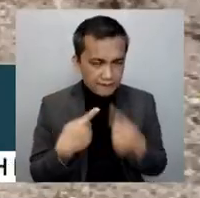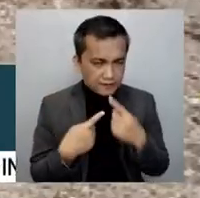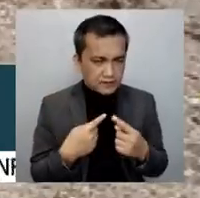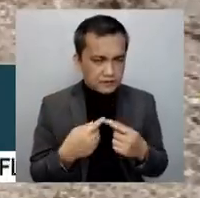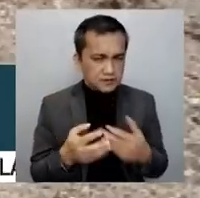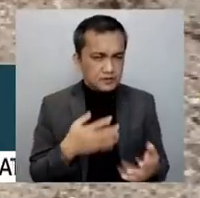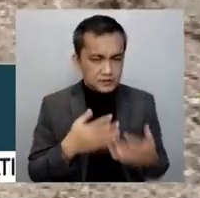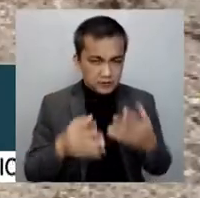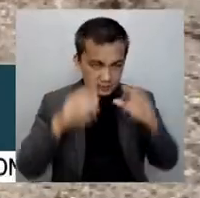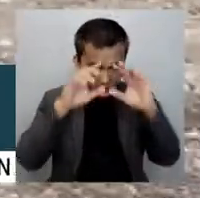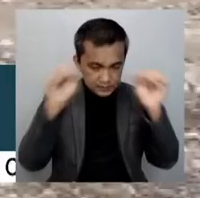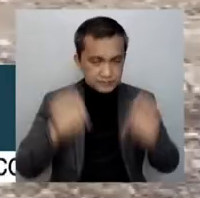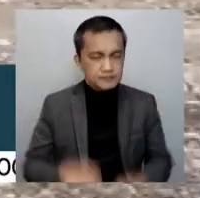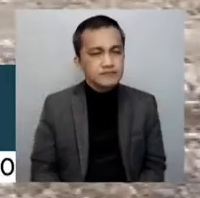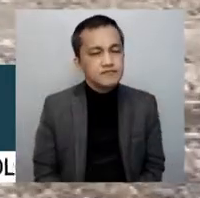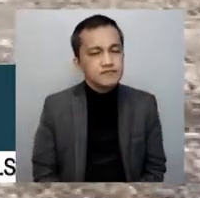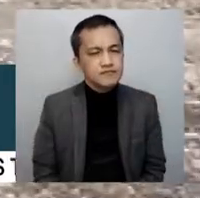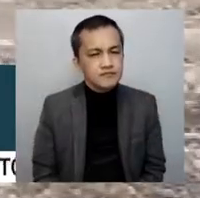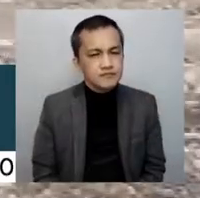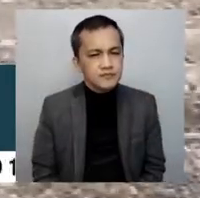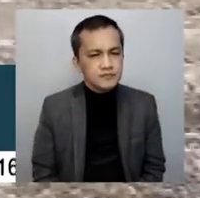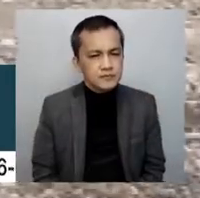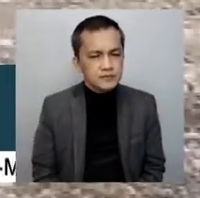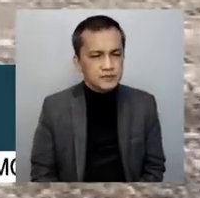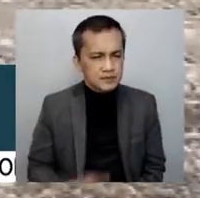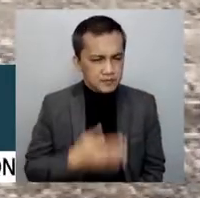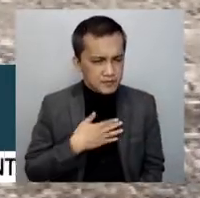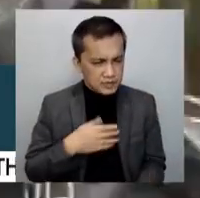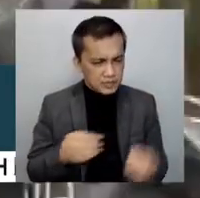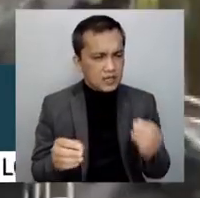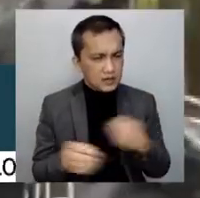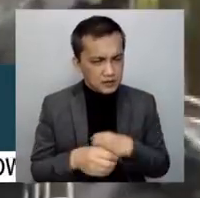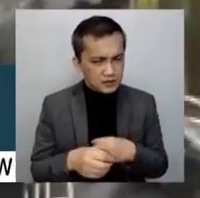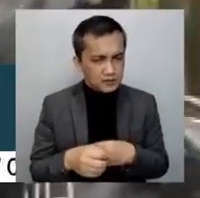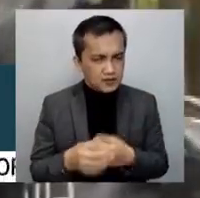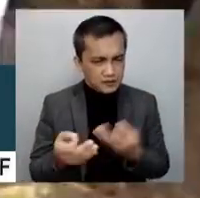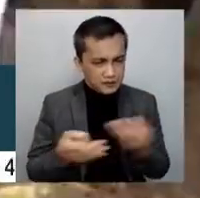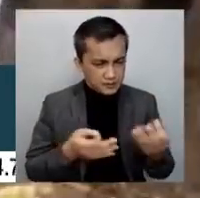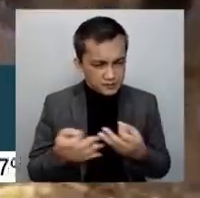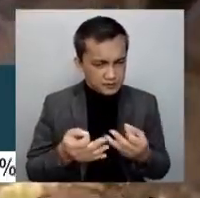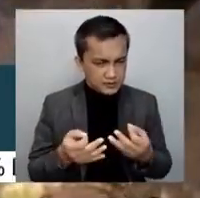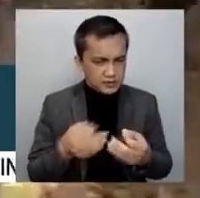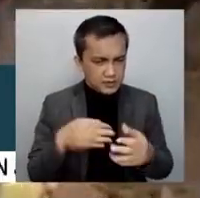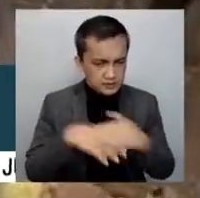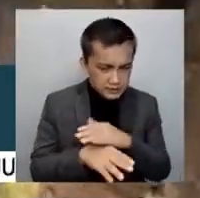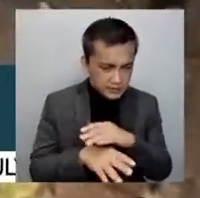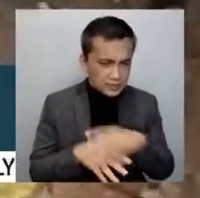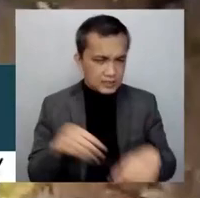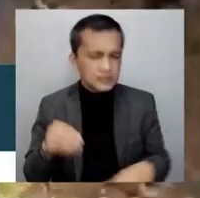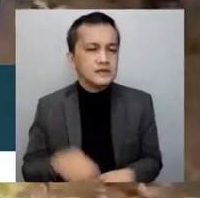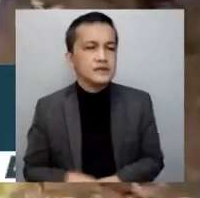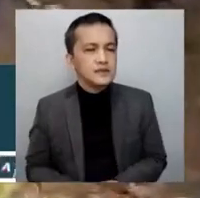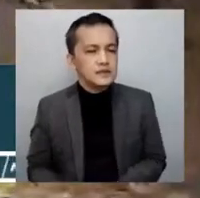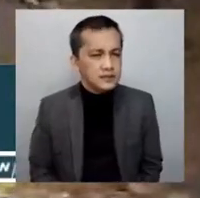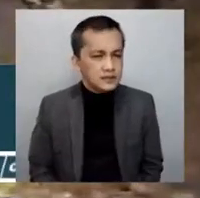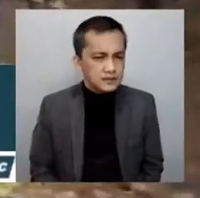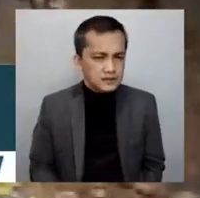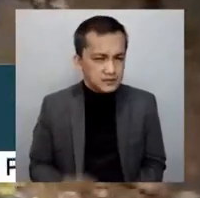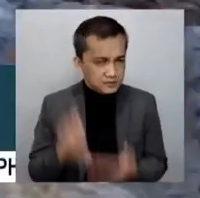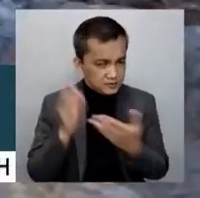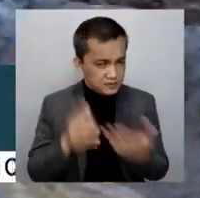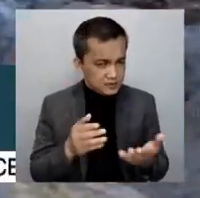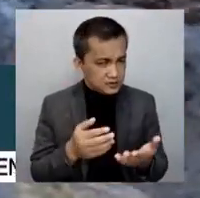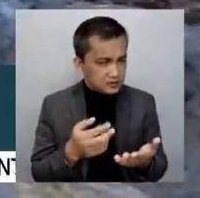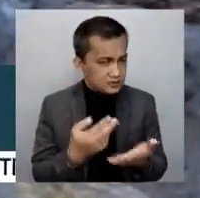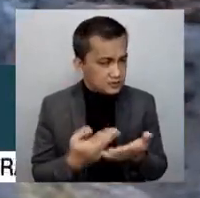president. It is my office that facilitated the entry and the exit, facilitated the delivery of the resources,